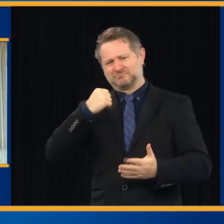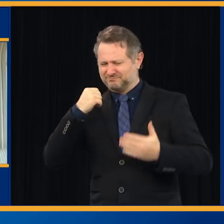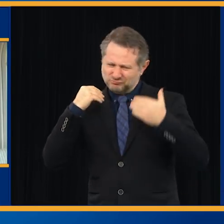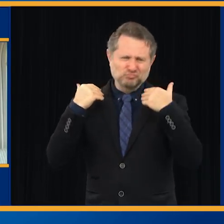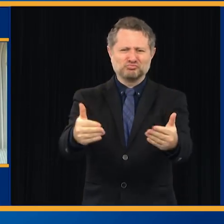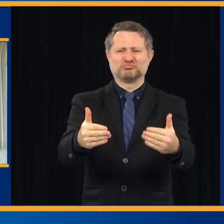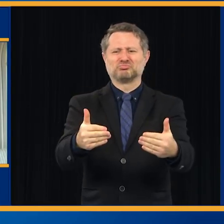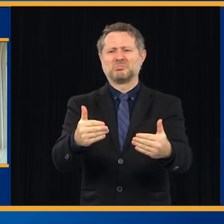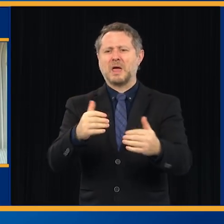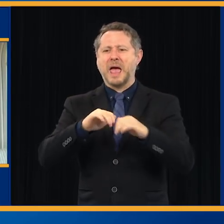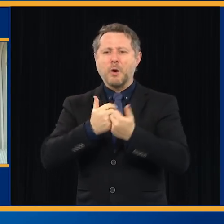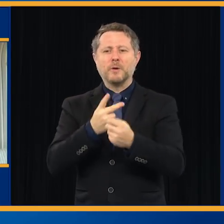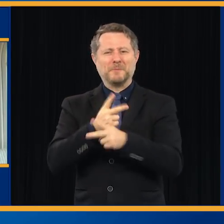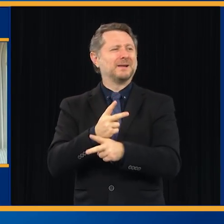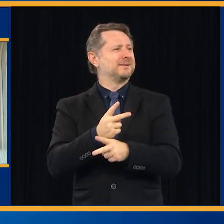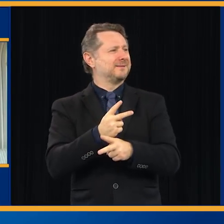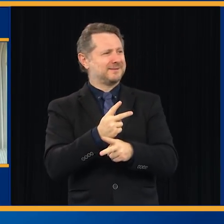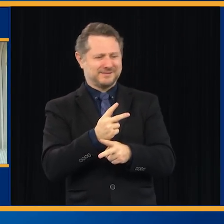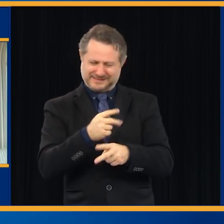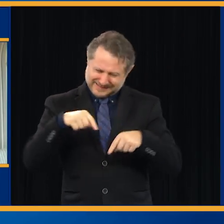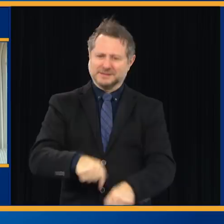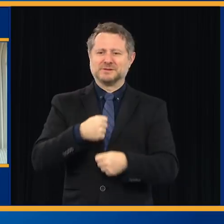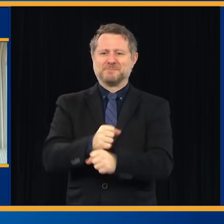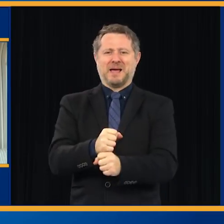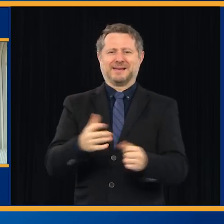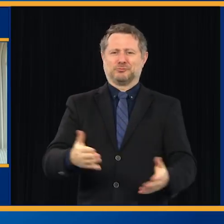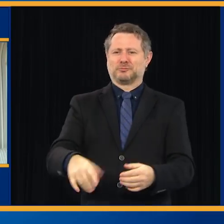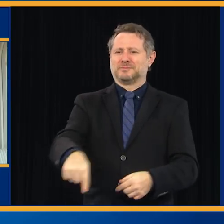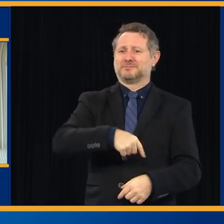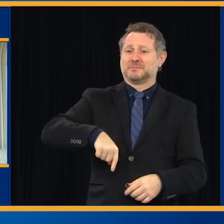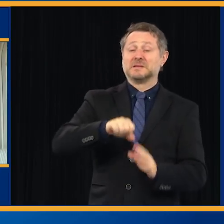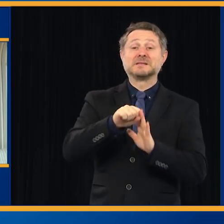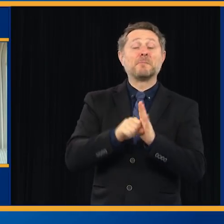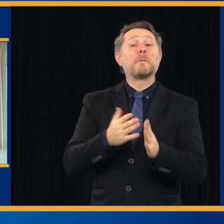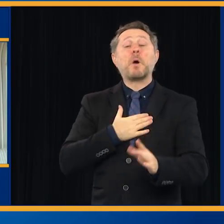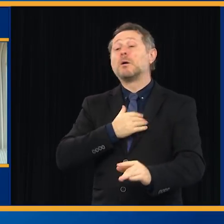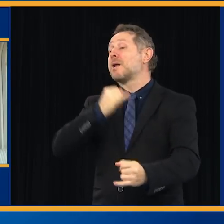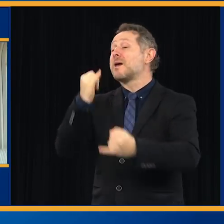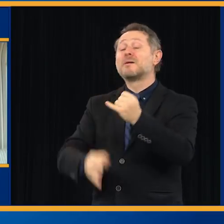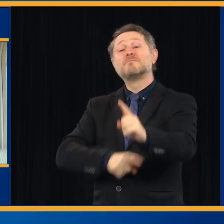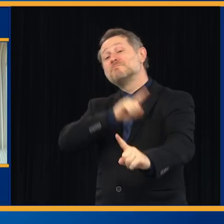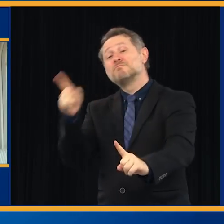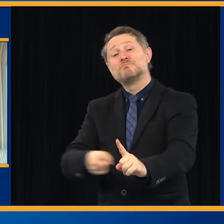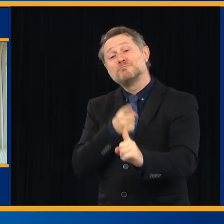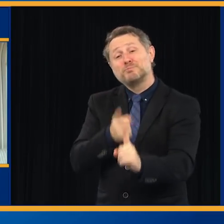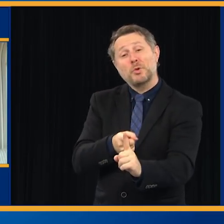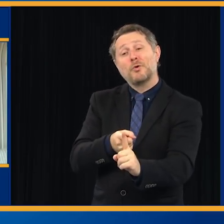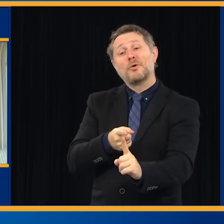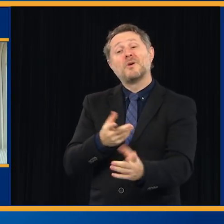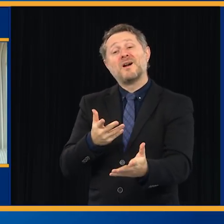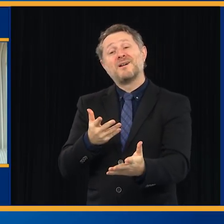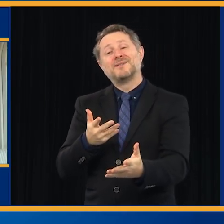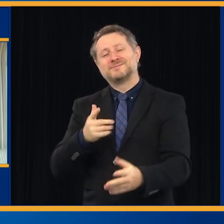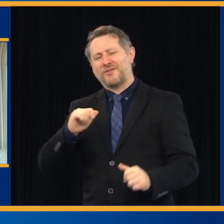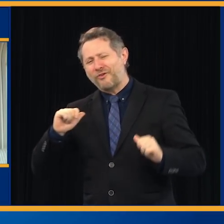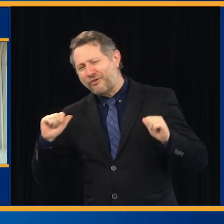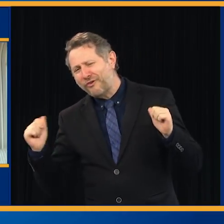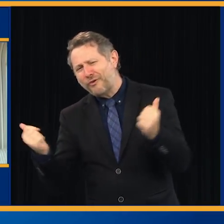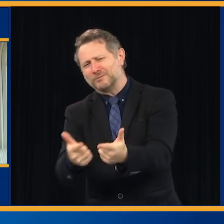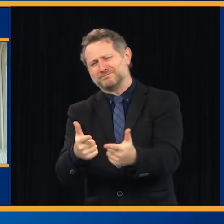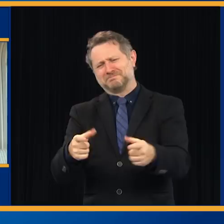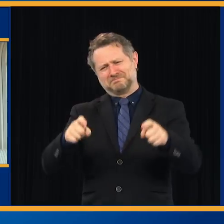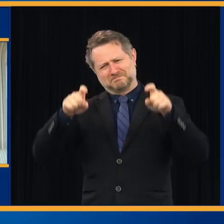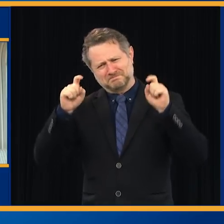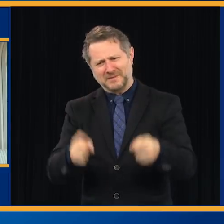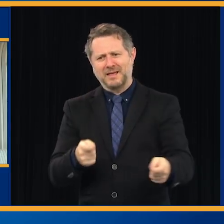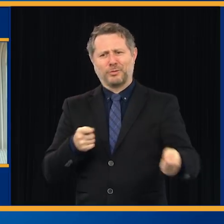a way to make this stuff here. And lastly, and you said this, but to repeat, we've all got to do within our own four walls what we need to